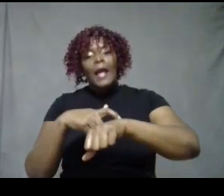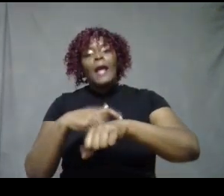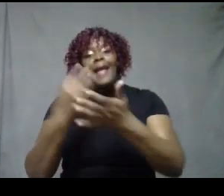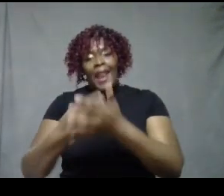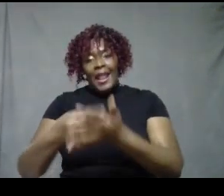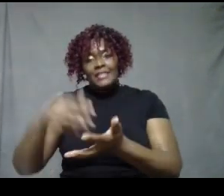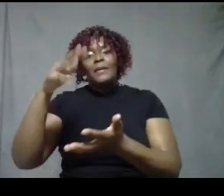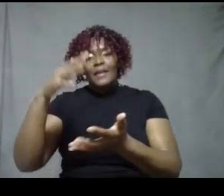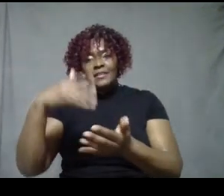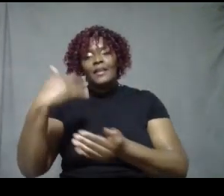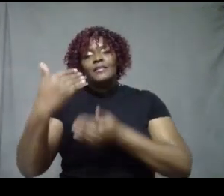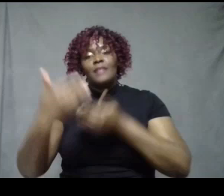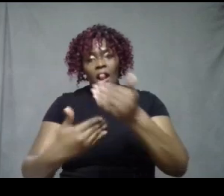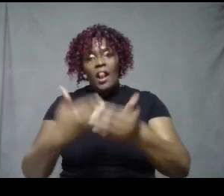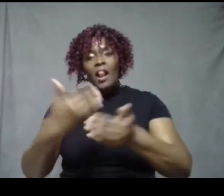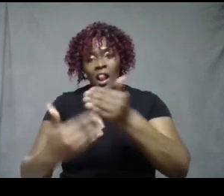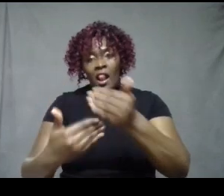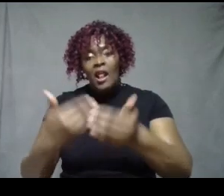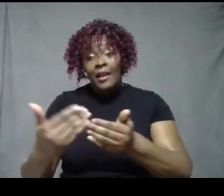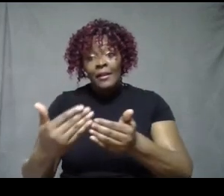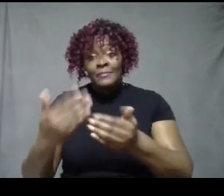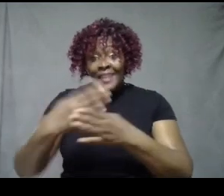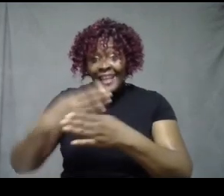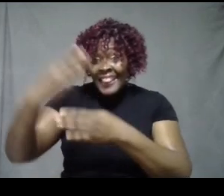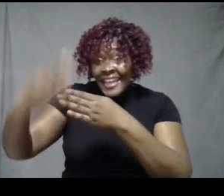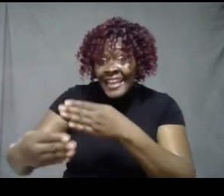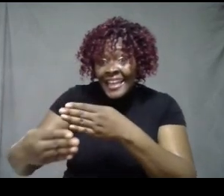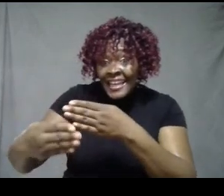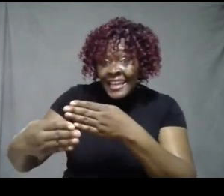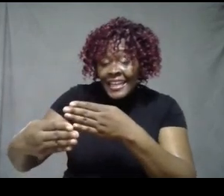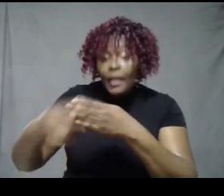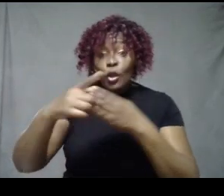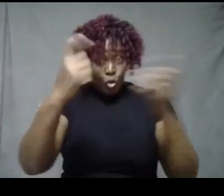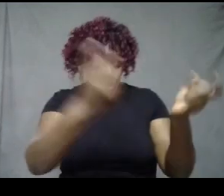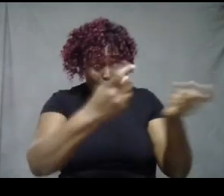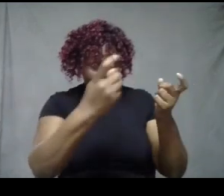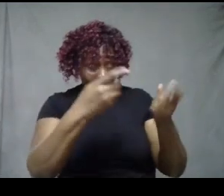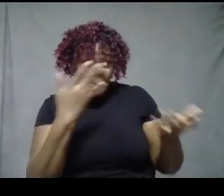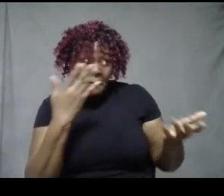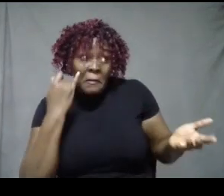go through that process. At the end of the process, if you win,